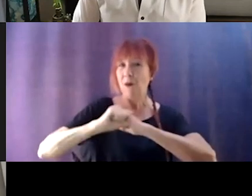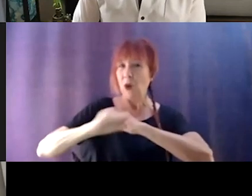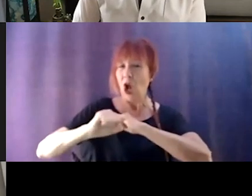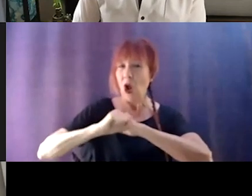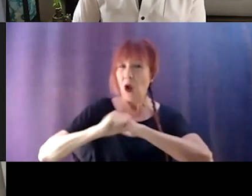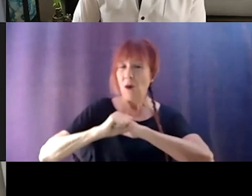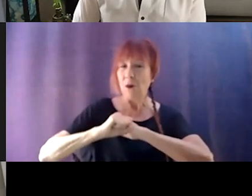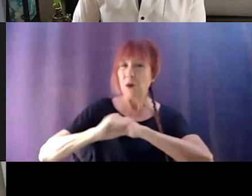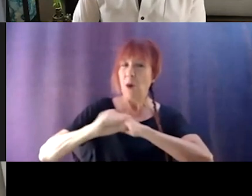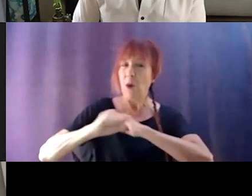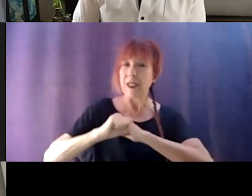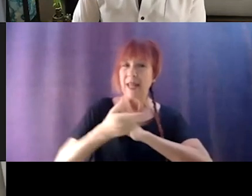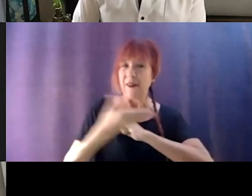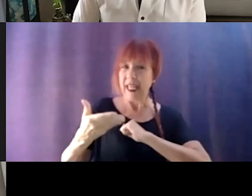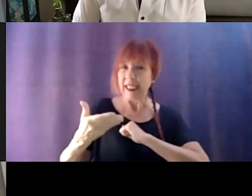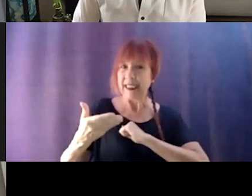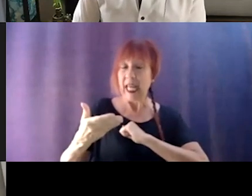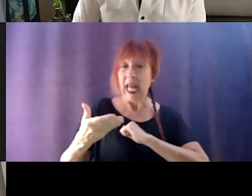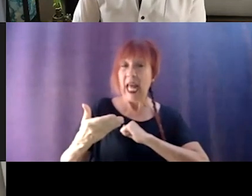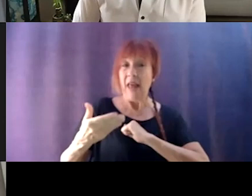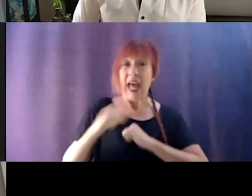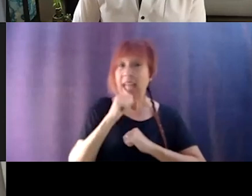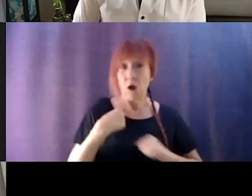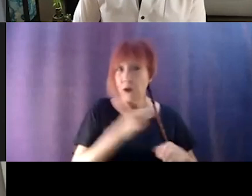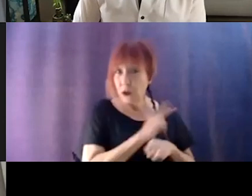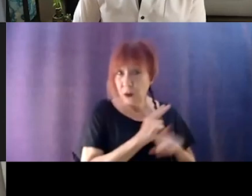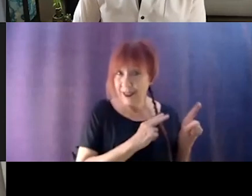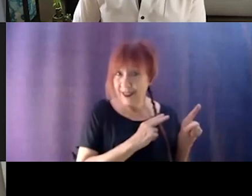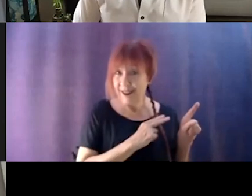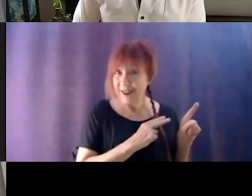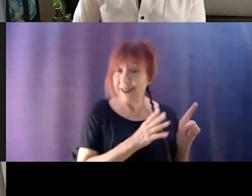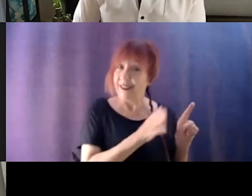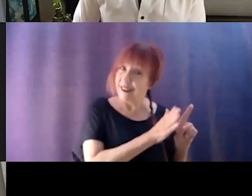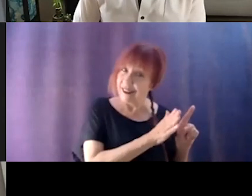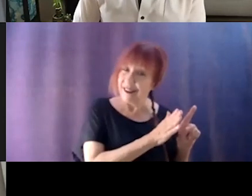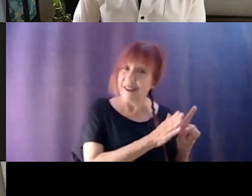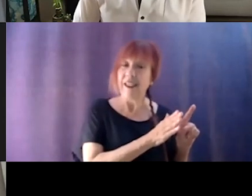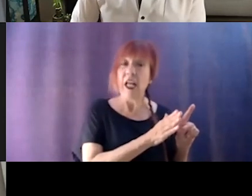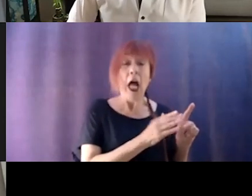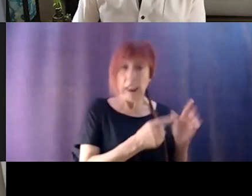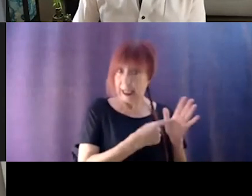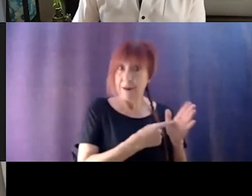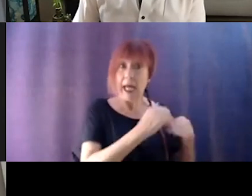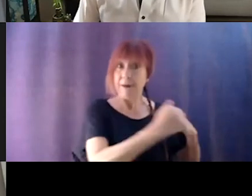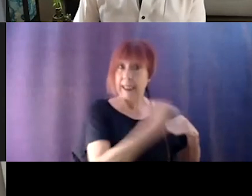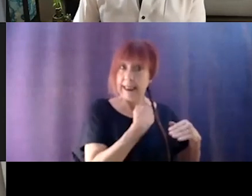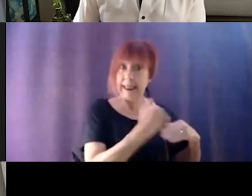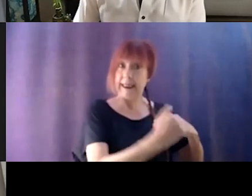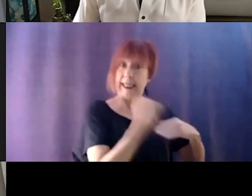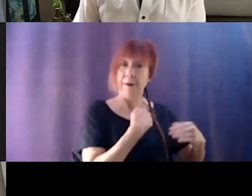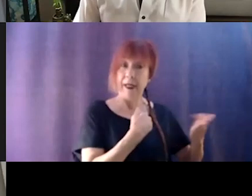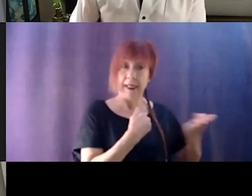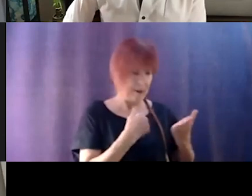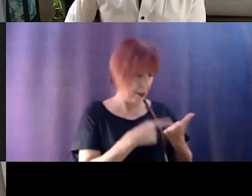This is about authenticity for me too. So yeah. I received some products are great, but